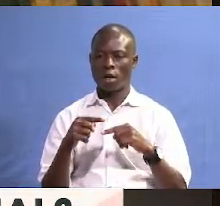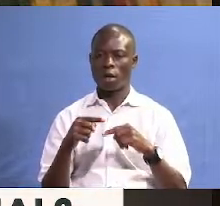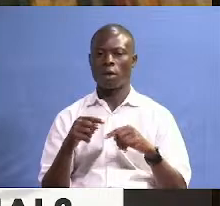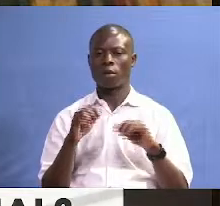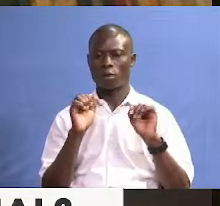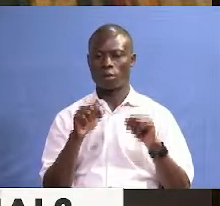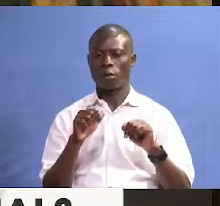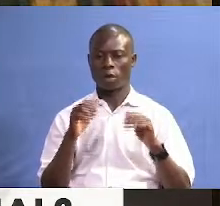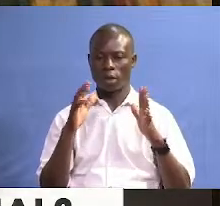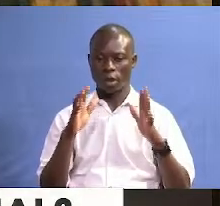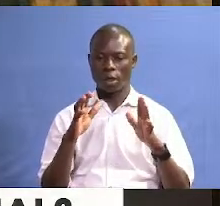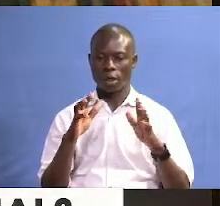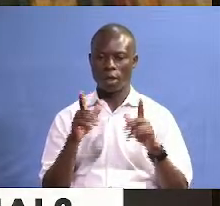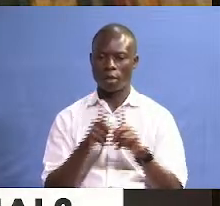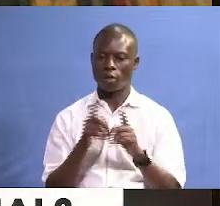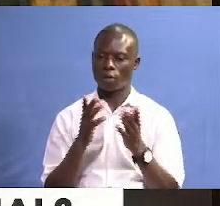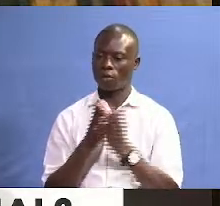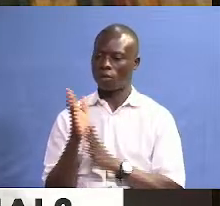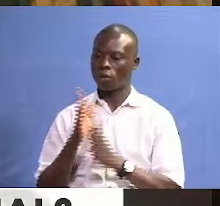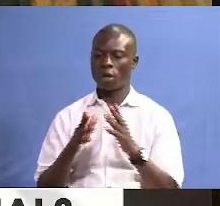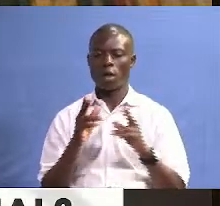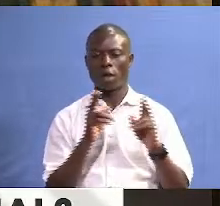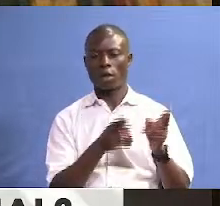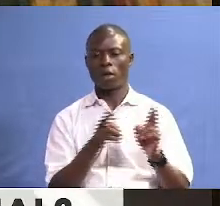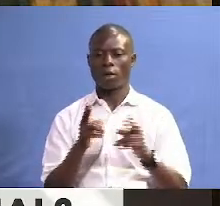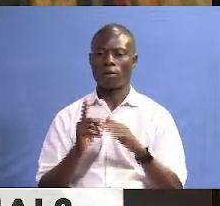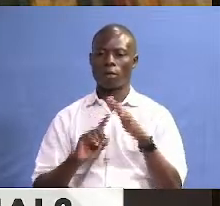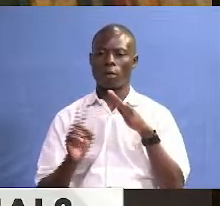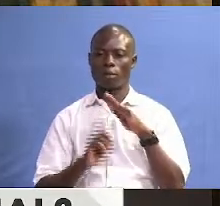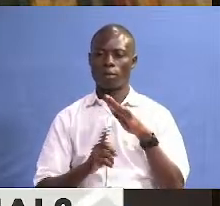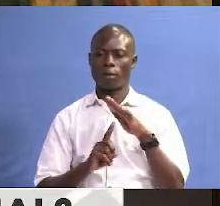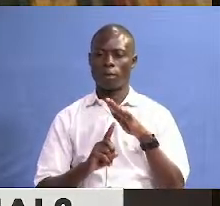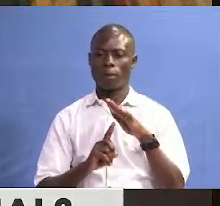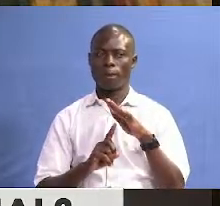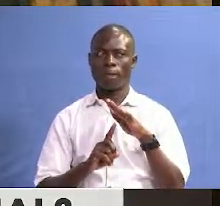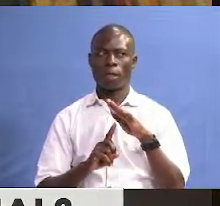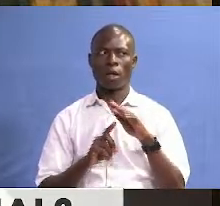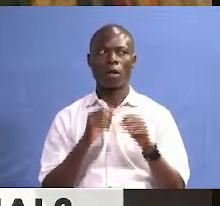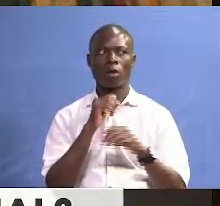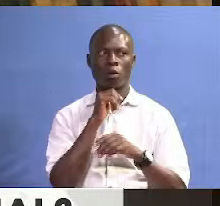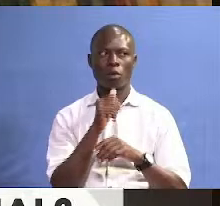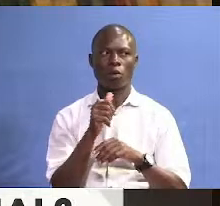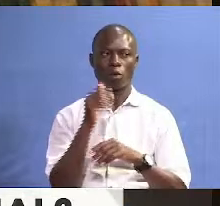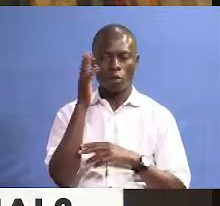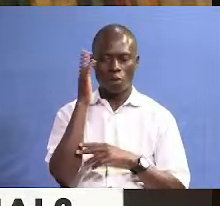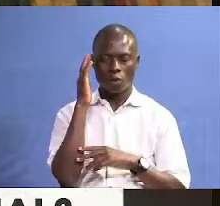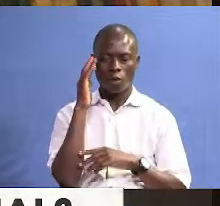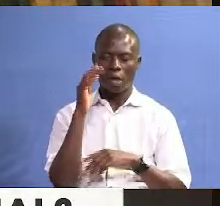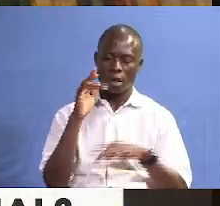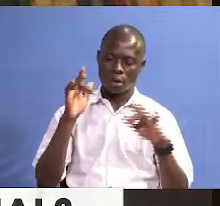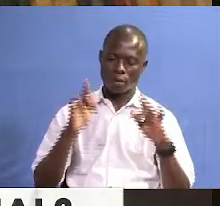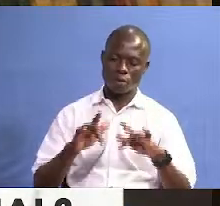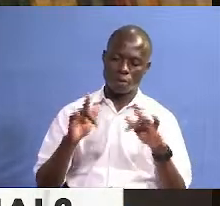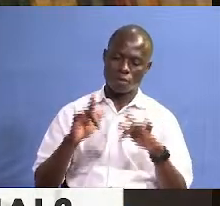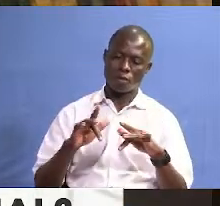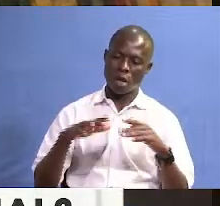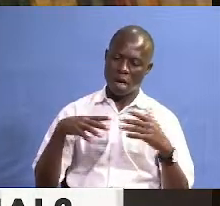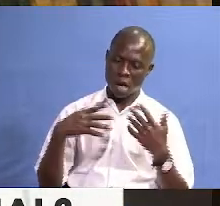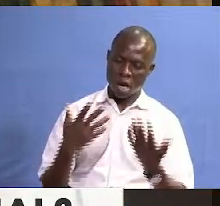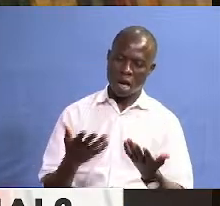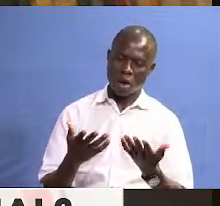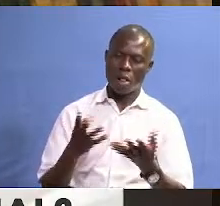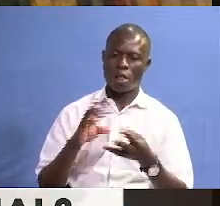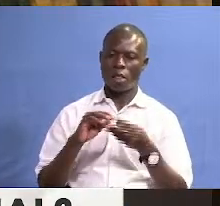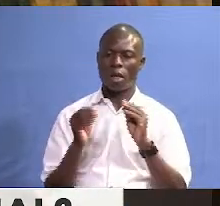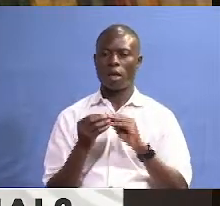be briefed accordingly in the relevant ministries. So we do not know at the moment what the number